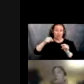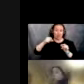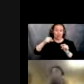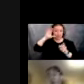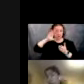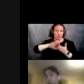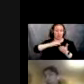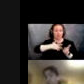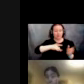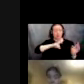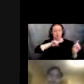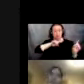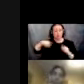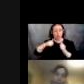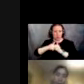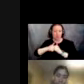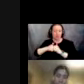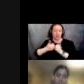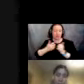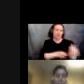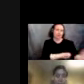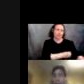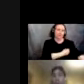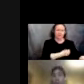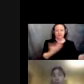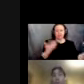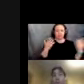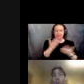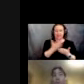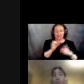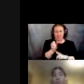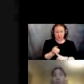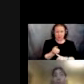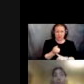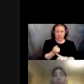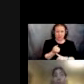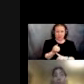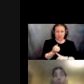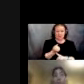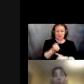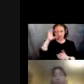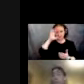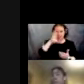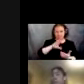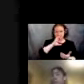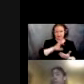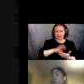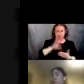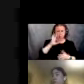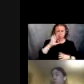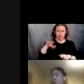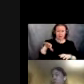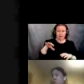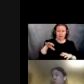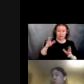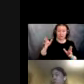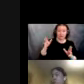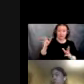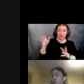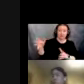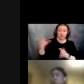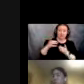go with them to camp. But then in some cases, the spouse would leave the family. And